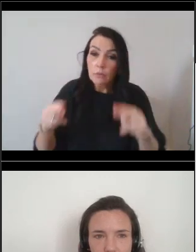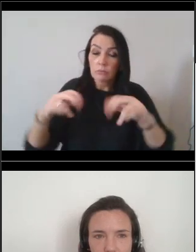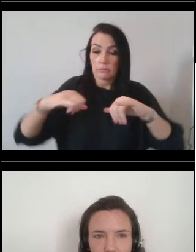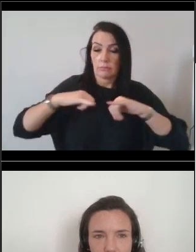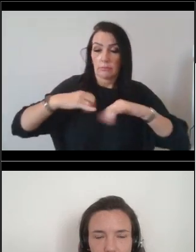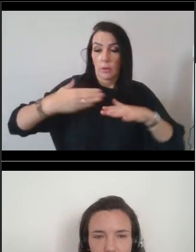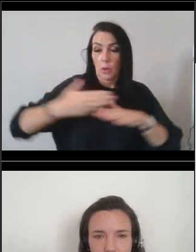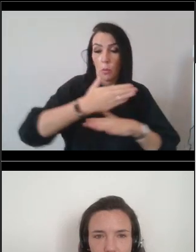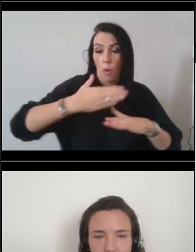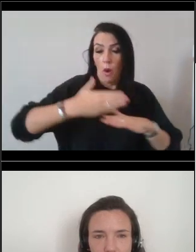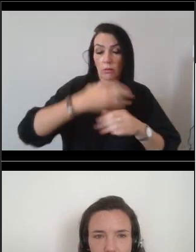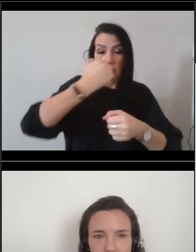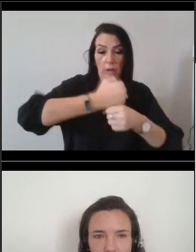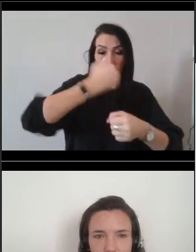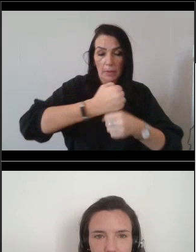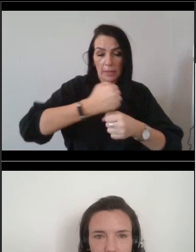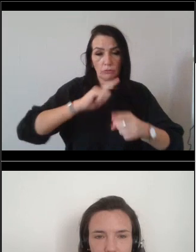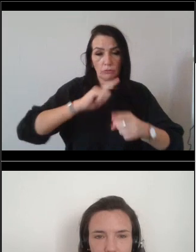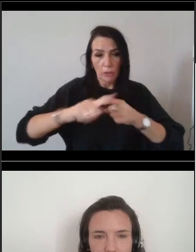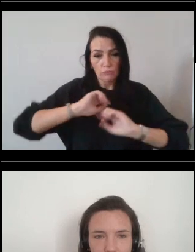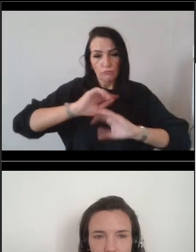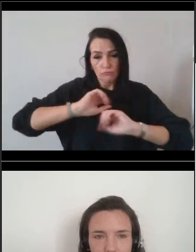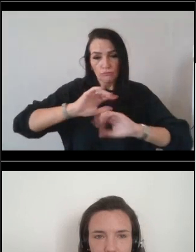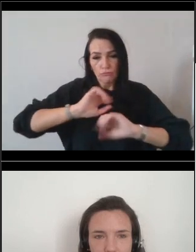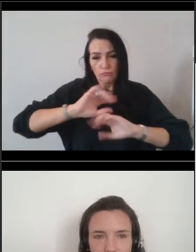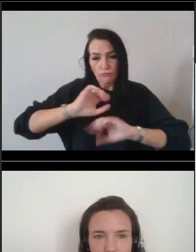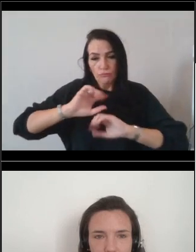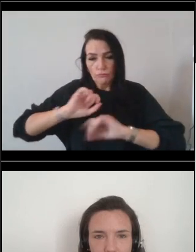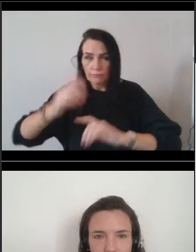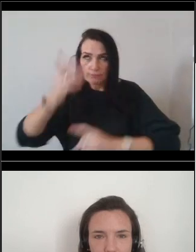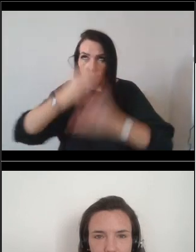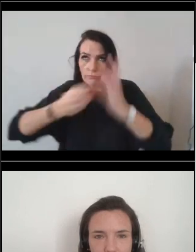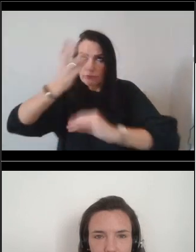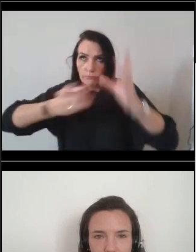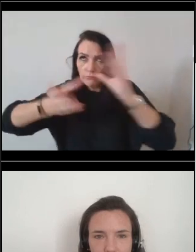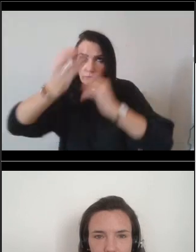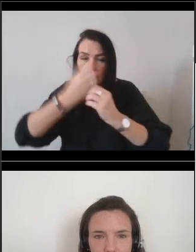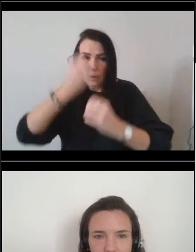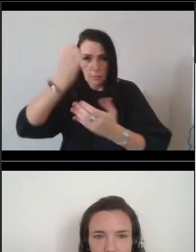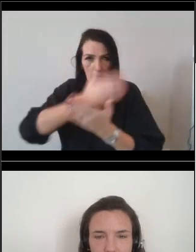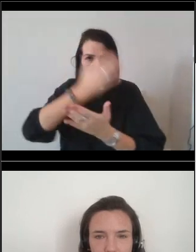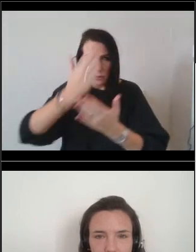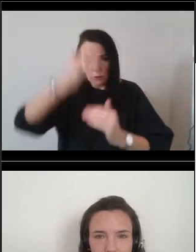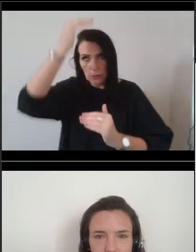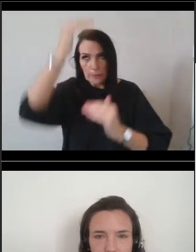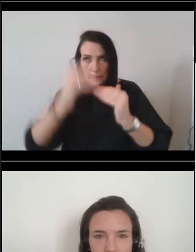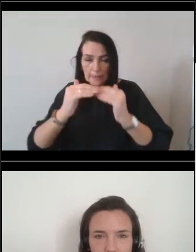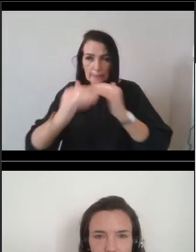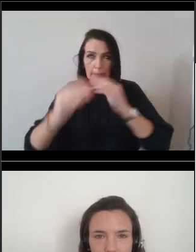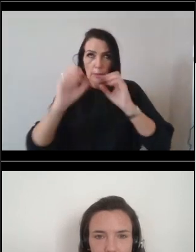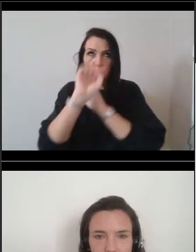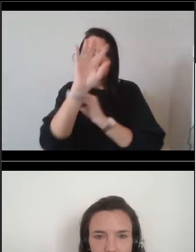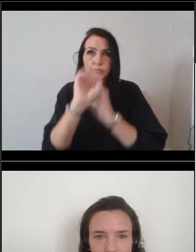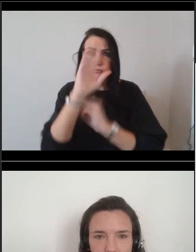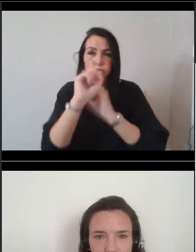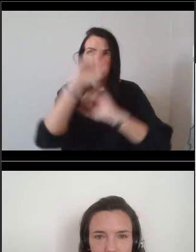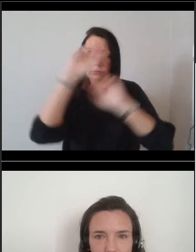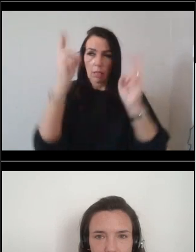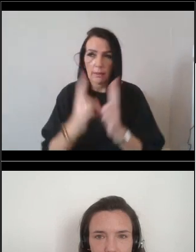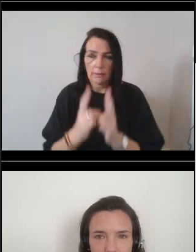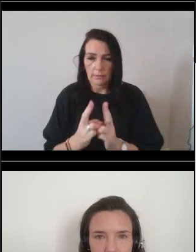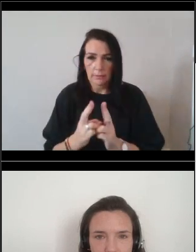for governments, and support businesses with strategy, research, and assurance, enabling everyone to play their part in building a